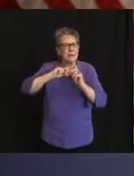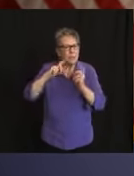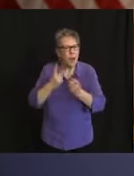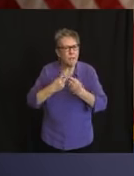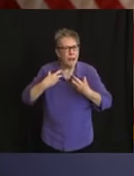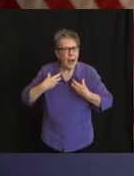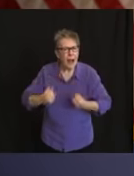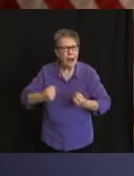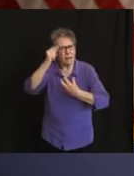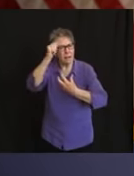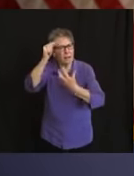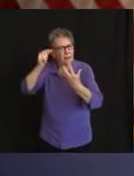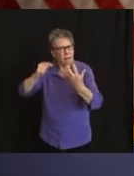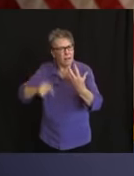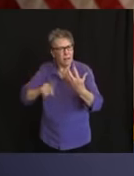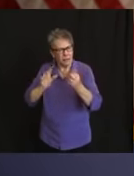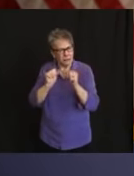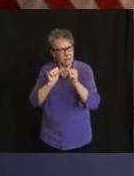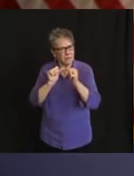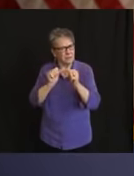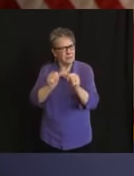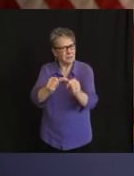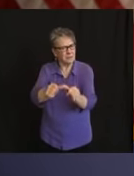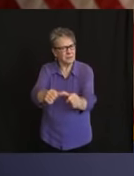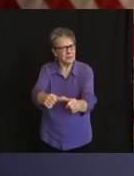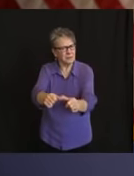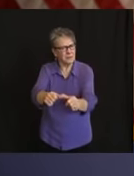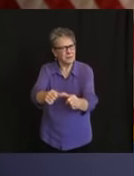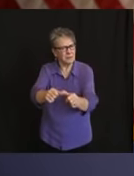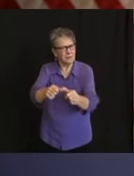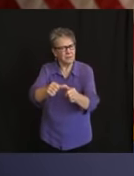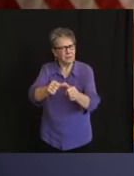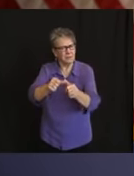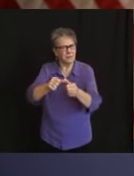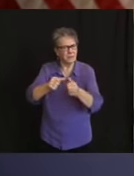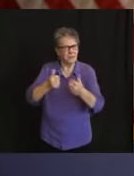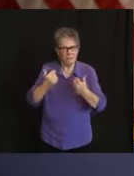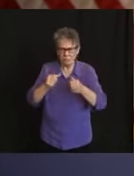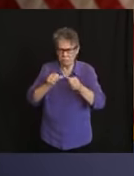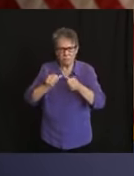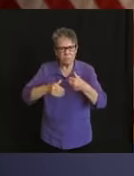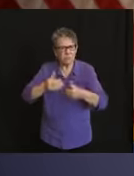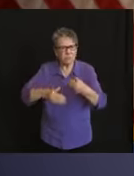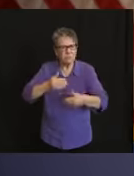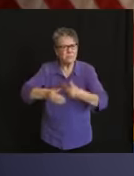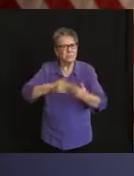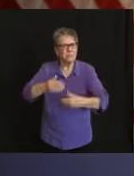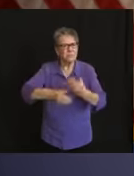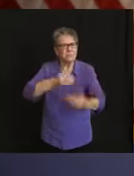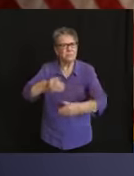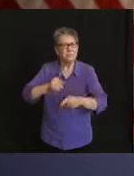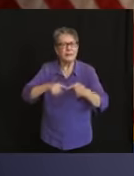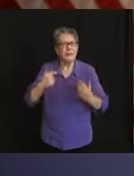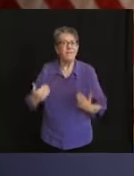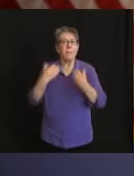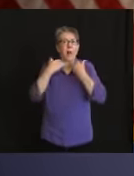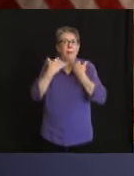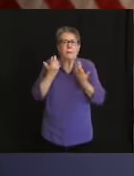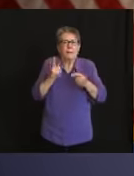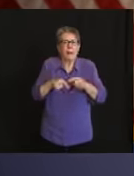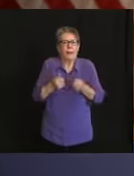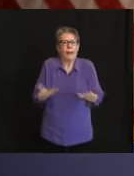several examples. So in addition to leaving people in the lurch, you're going to double unemployment. And that number is off the